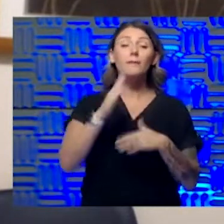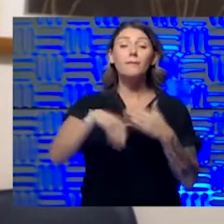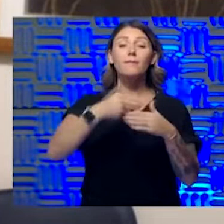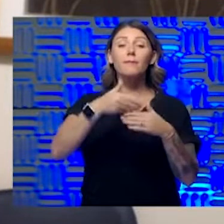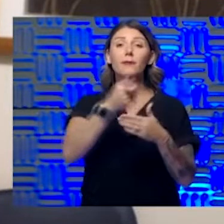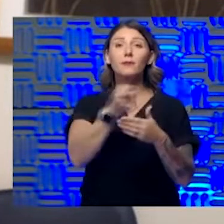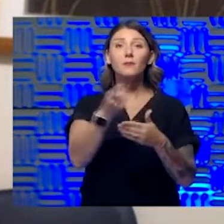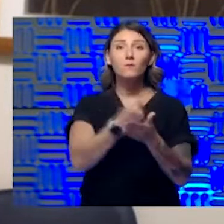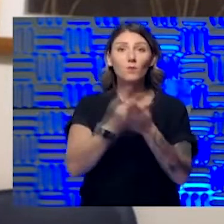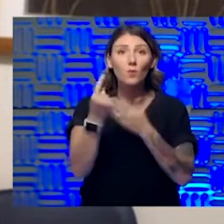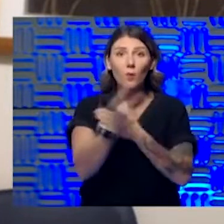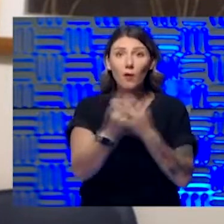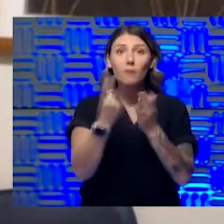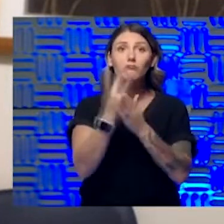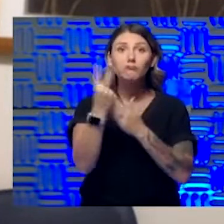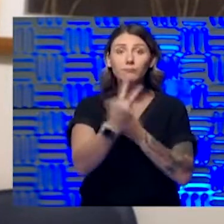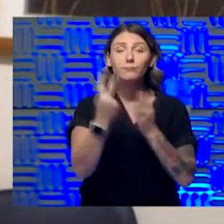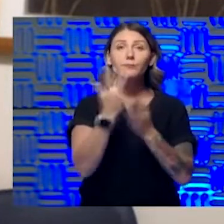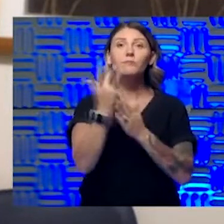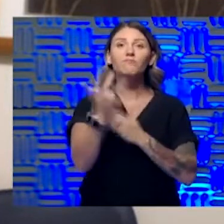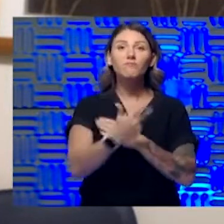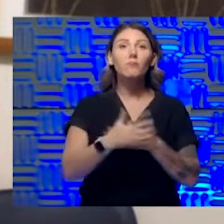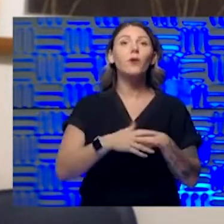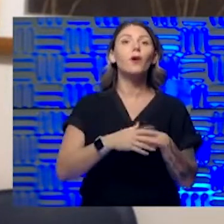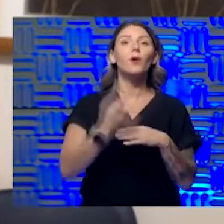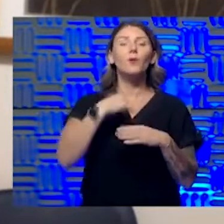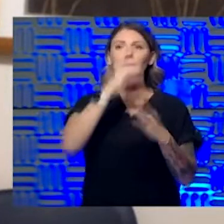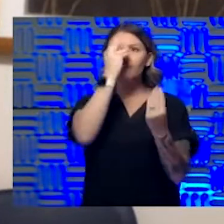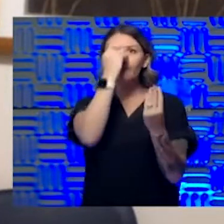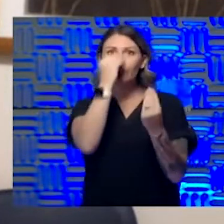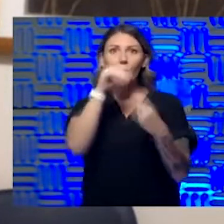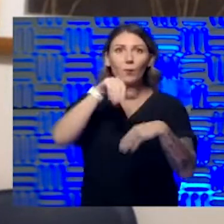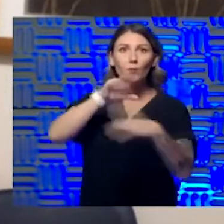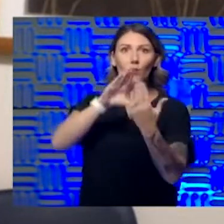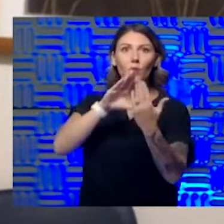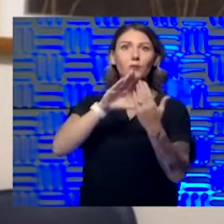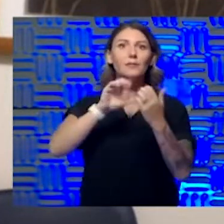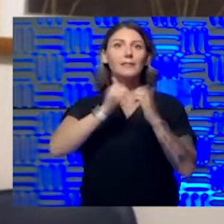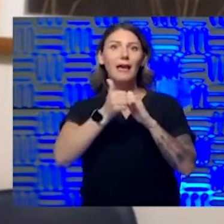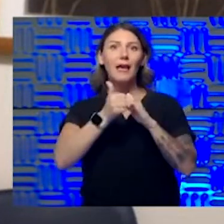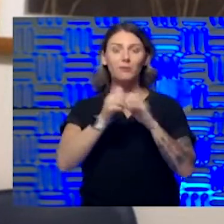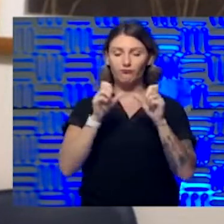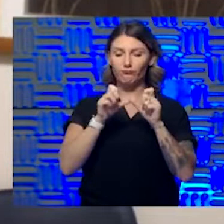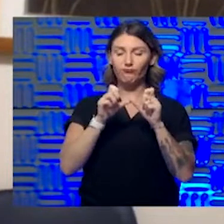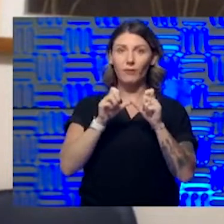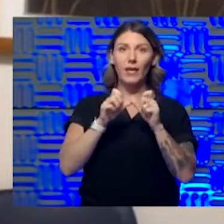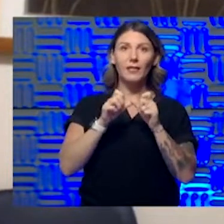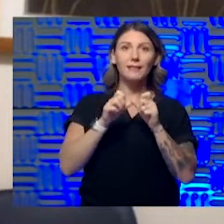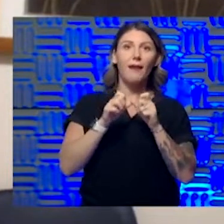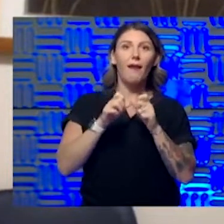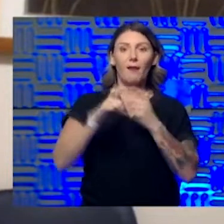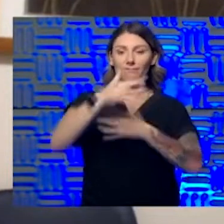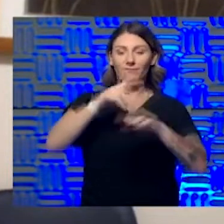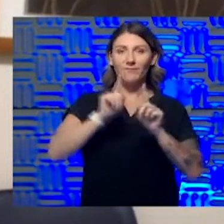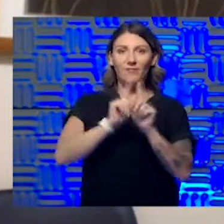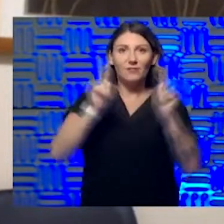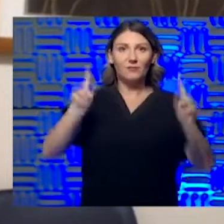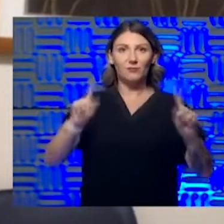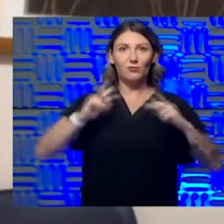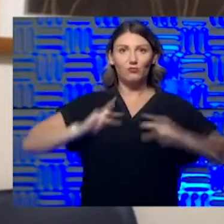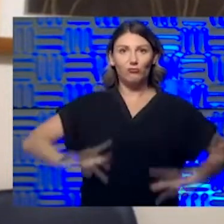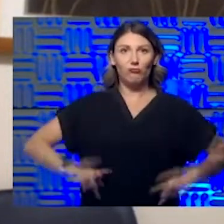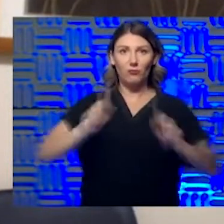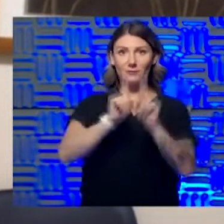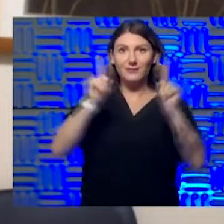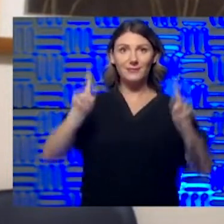some very thoughtful approaches on maintaining physical distancing to continue to expand that further, because